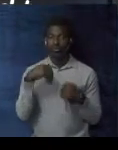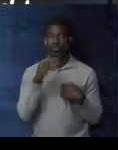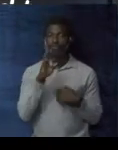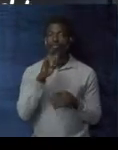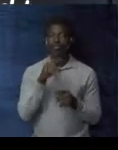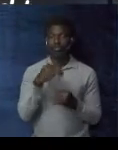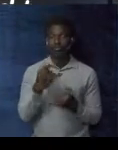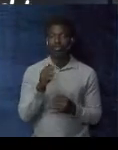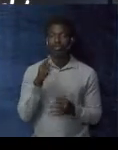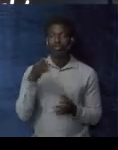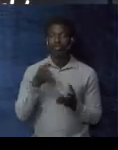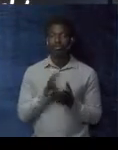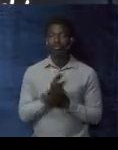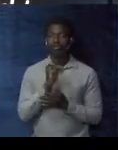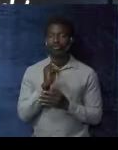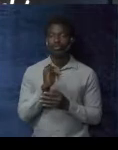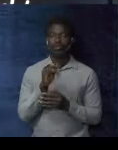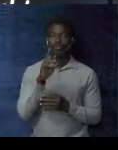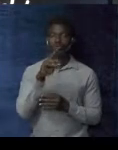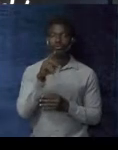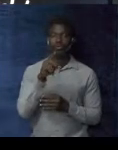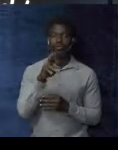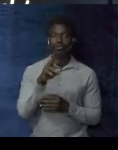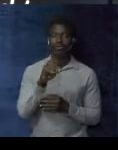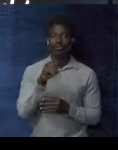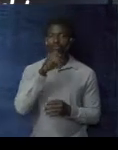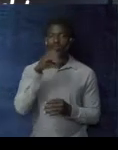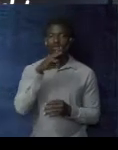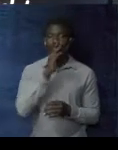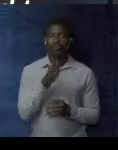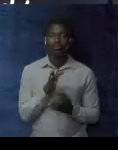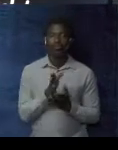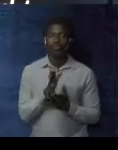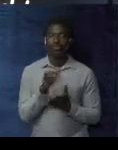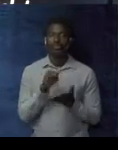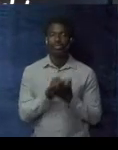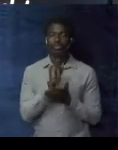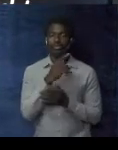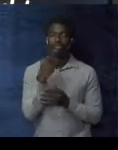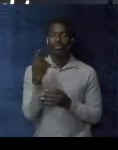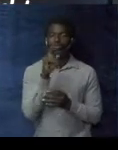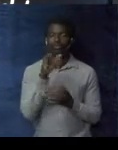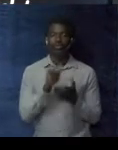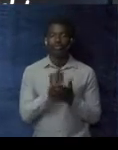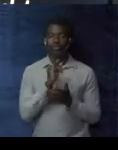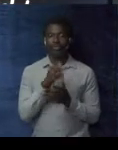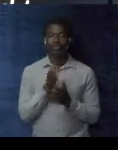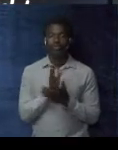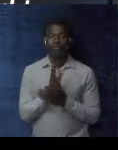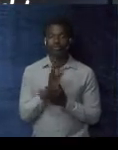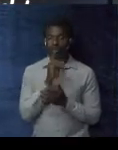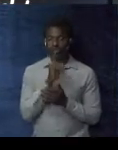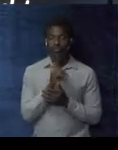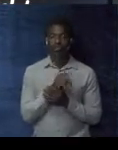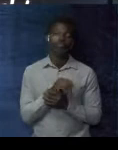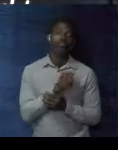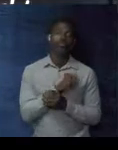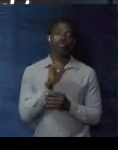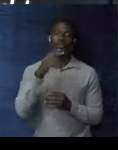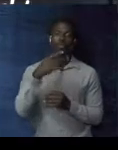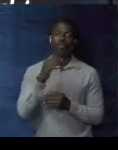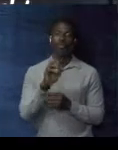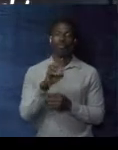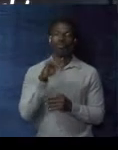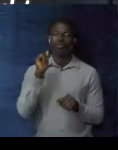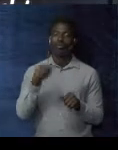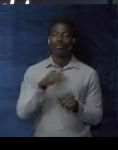by now. The correct option is, the radius must be straight. That is the only one that is true. A chord can never